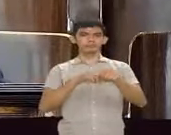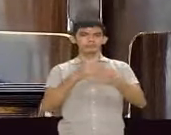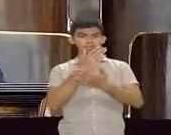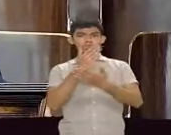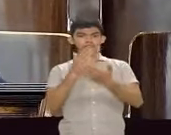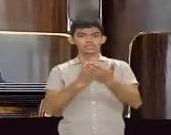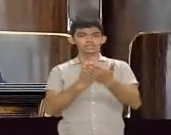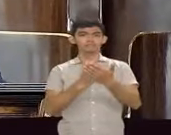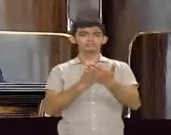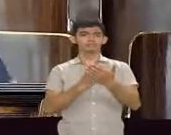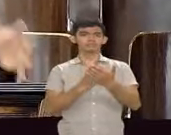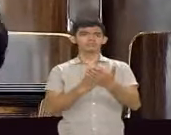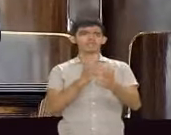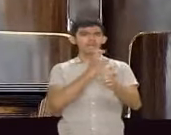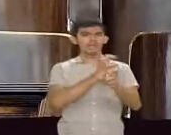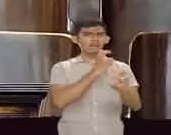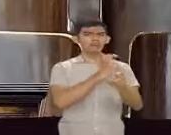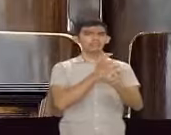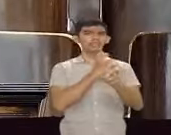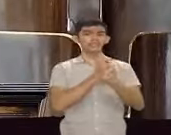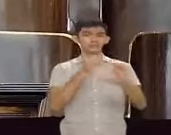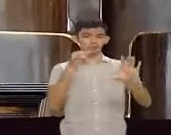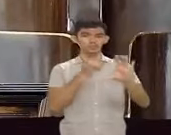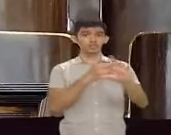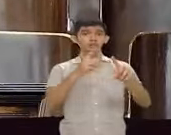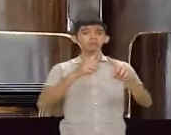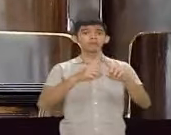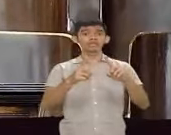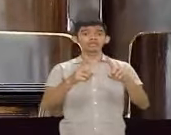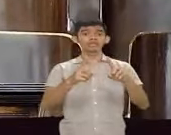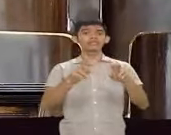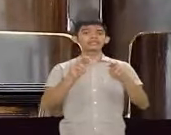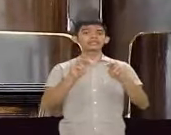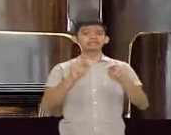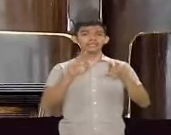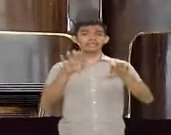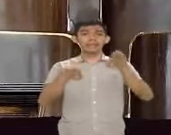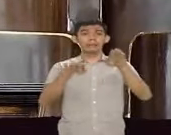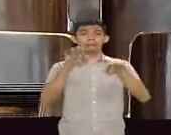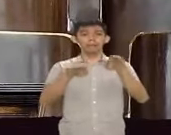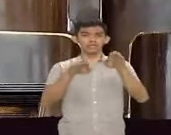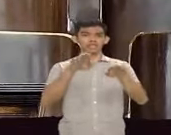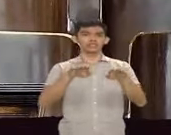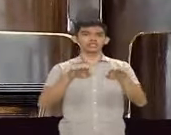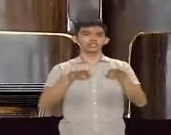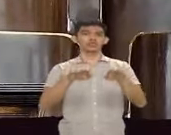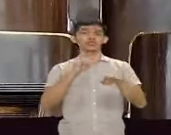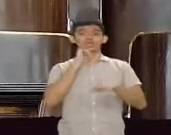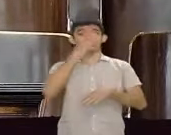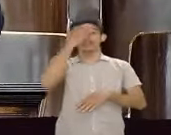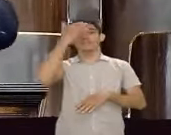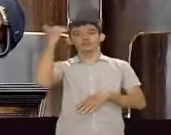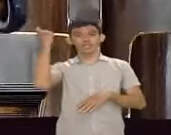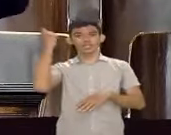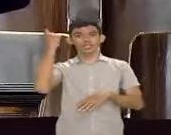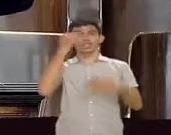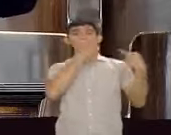gyud. But you know what? Balansiho na to, na dili na to kalimtan ang atong obligasyon